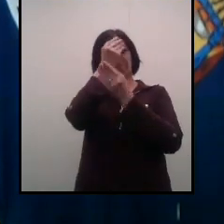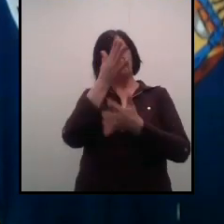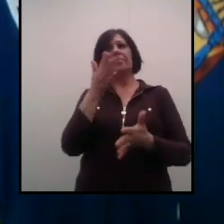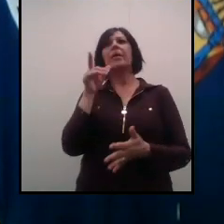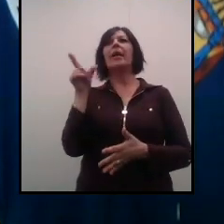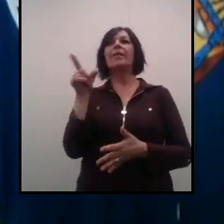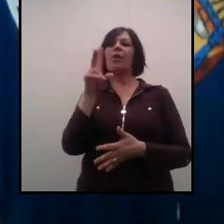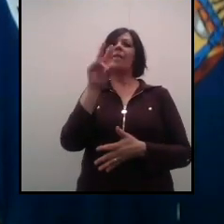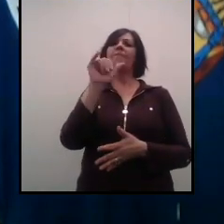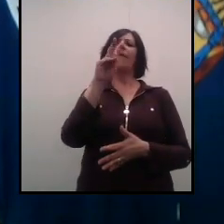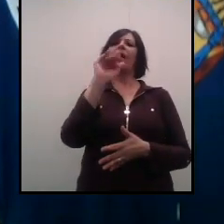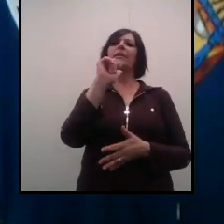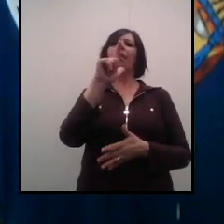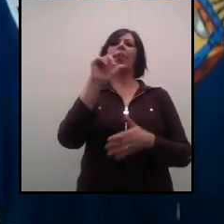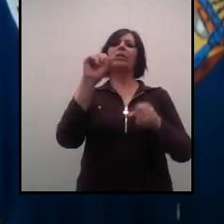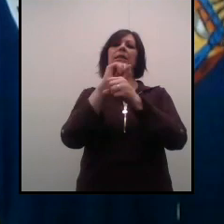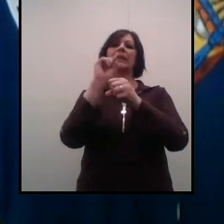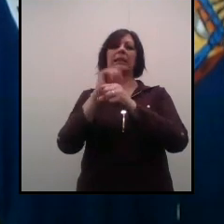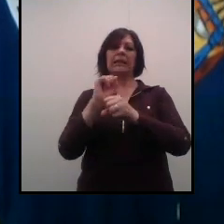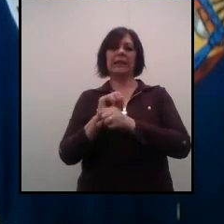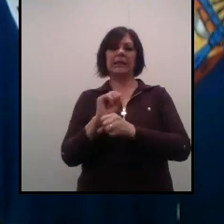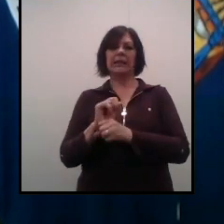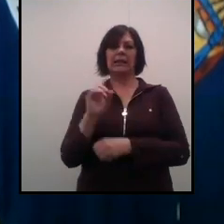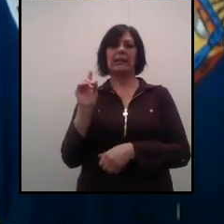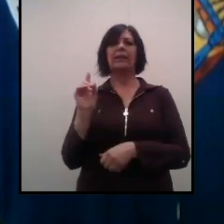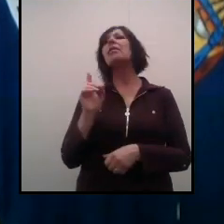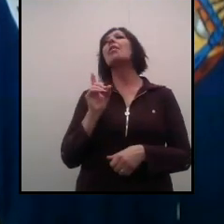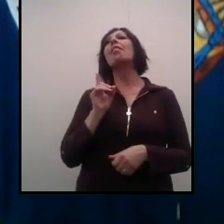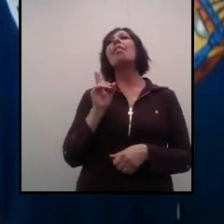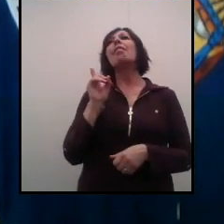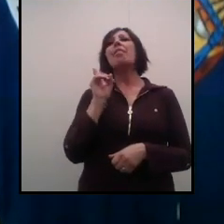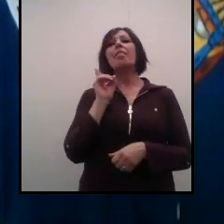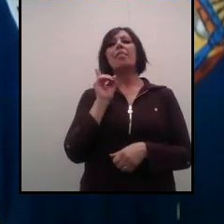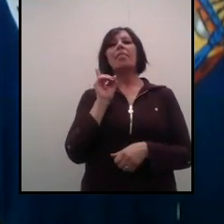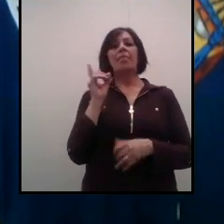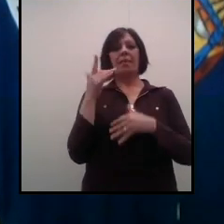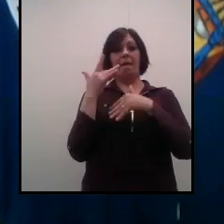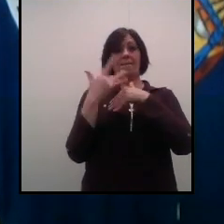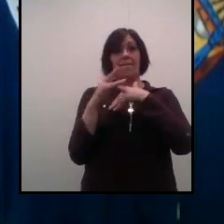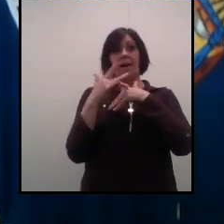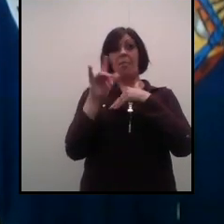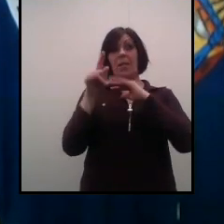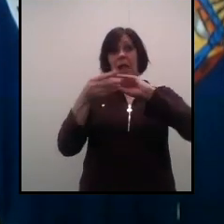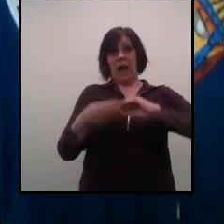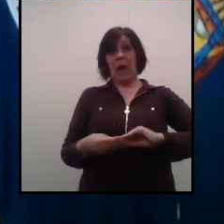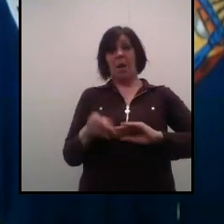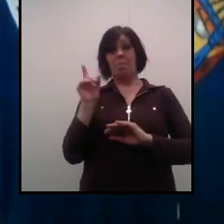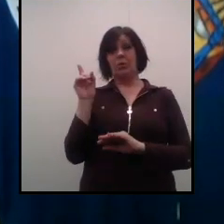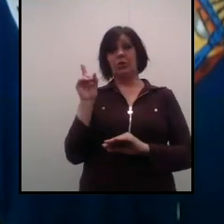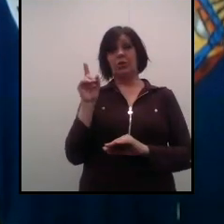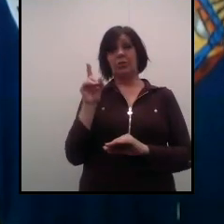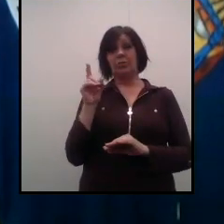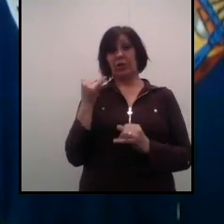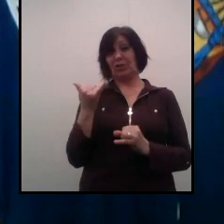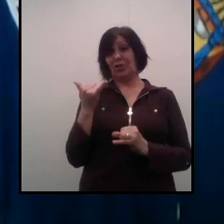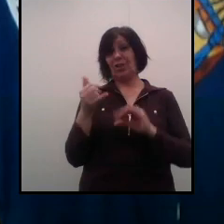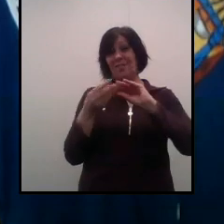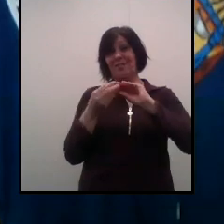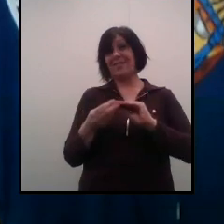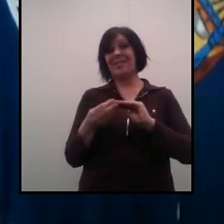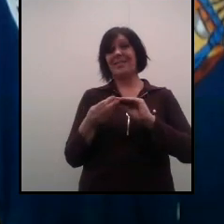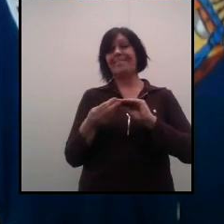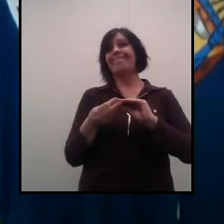vital statistics. They are, the availability of those data, current data,